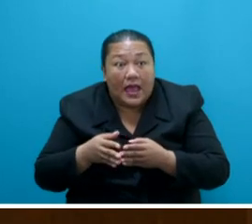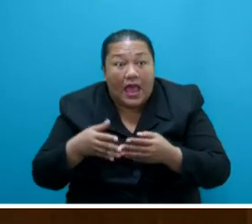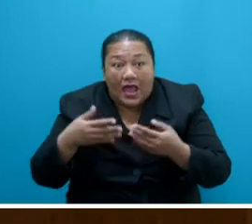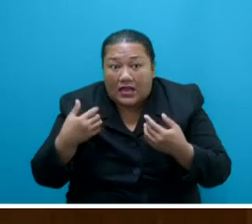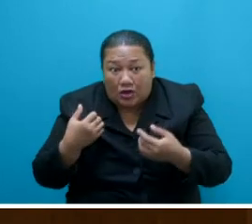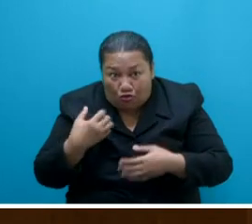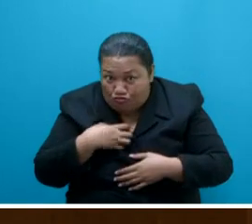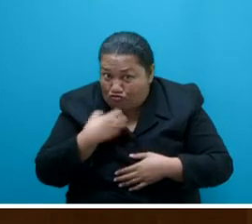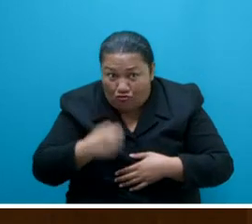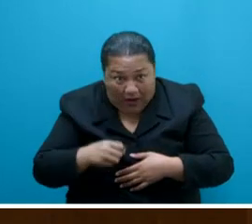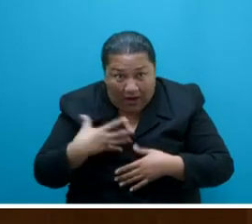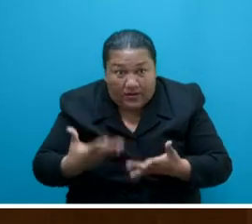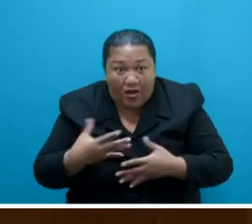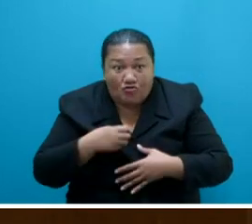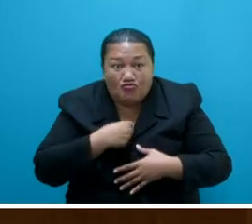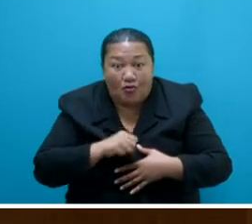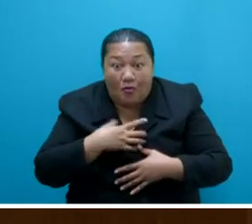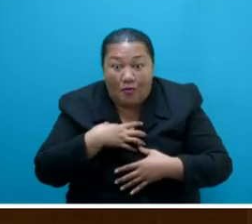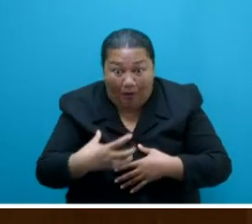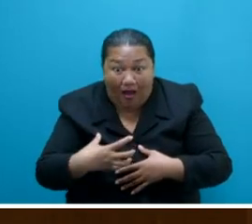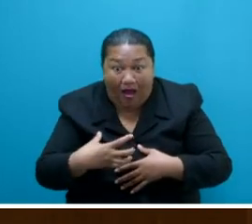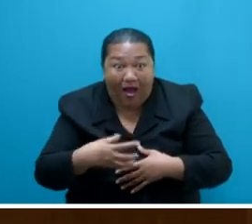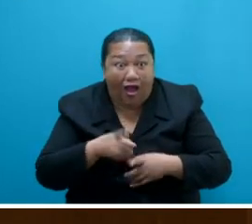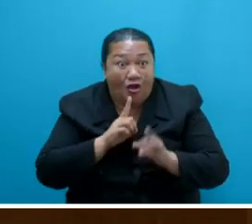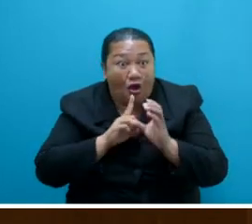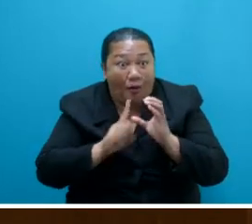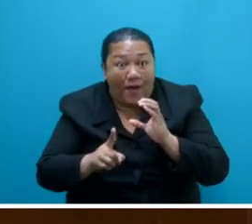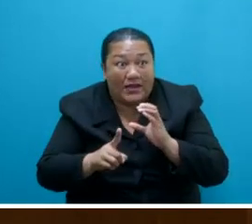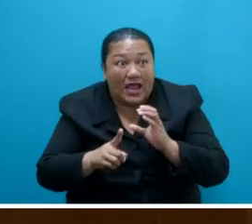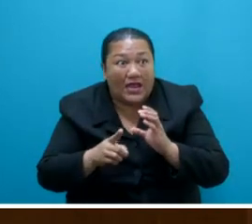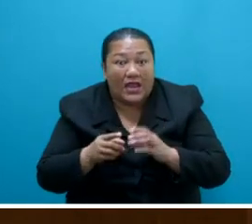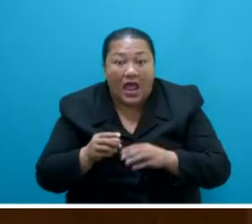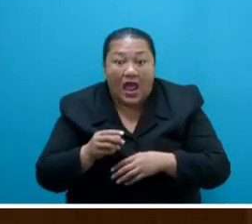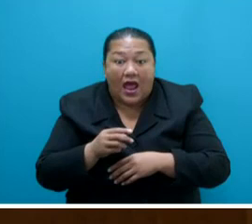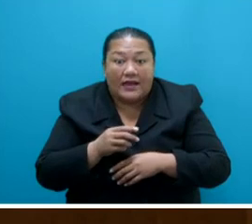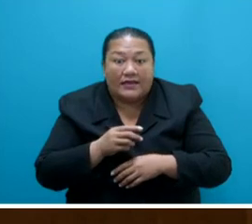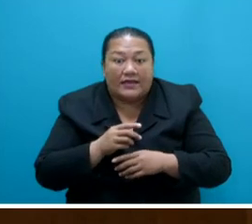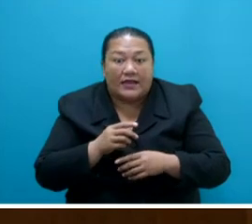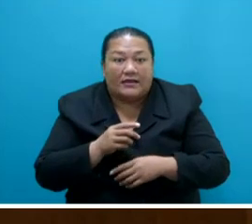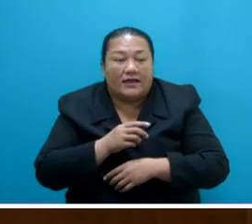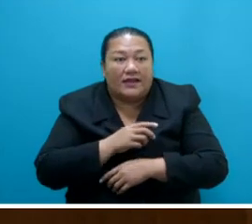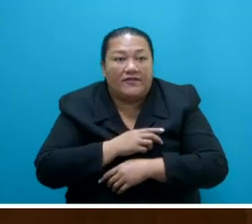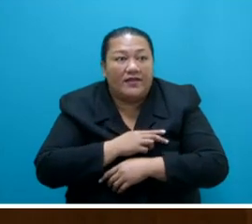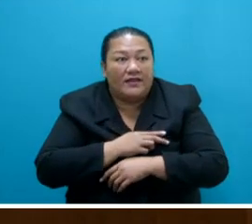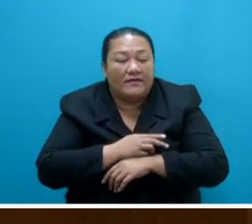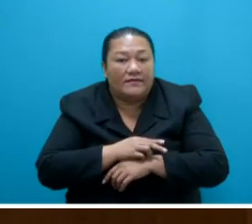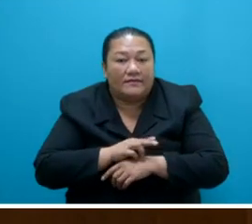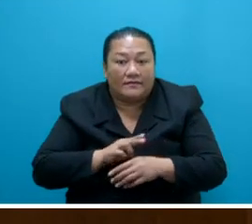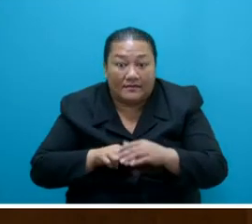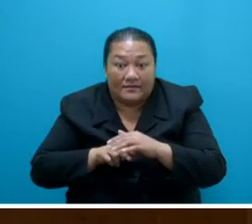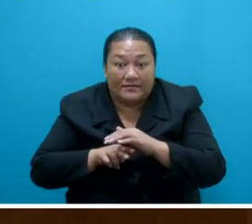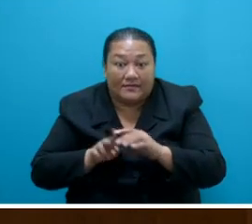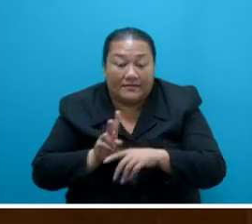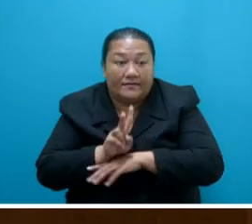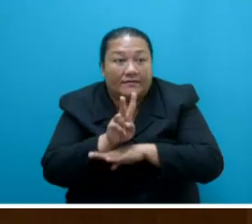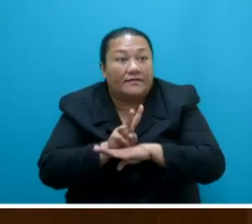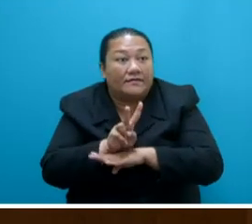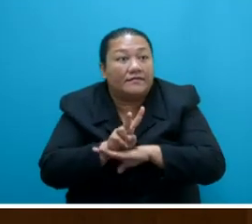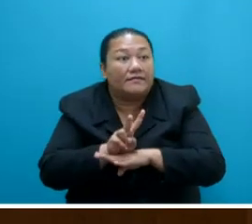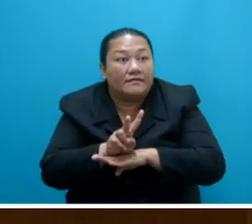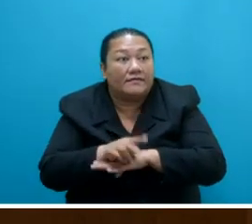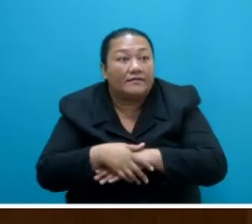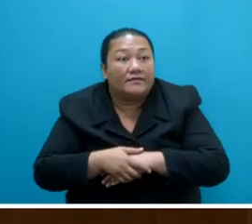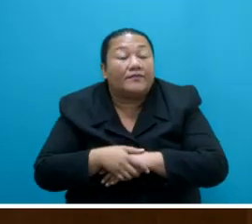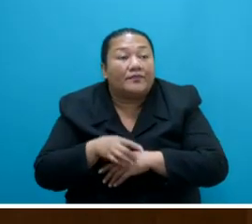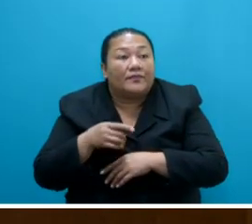Navy. You cannot choose leaders based on where they come from, how they worship God, or their ethnicity. You choose